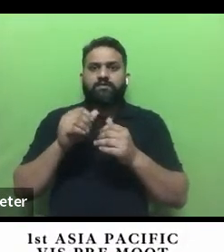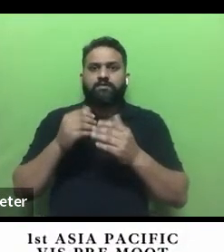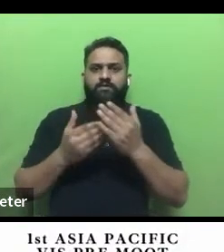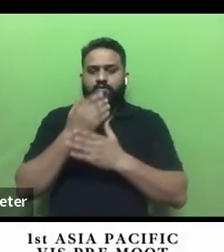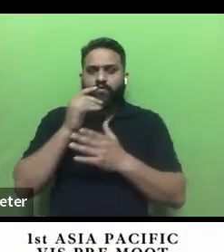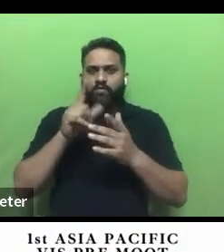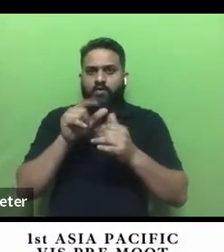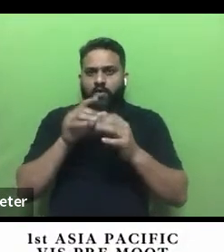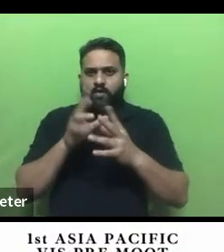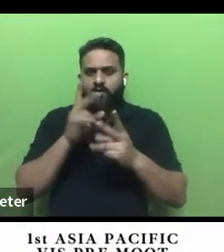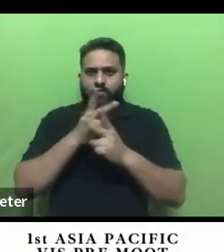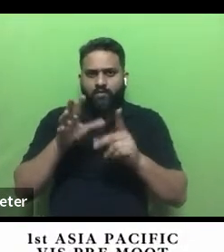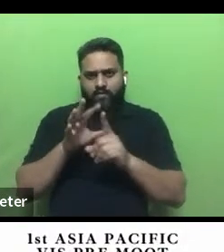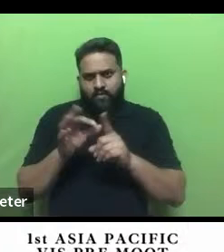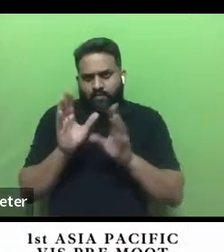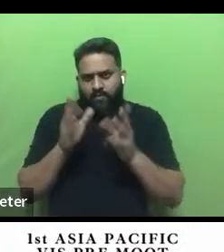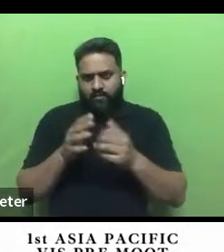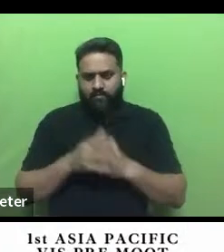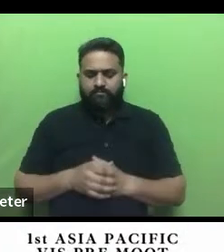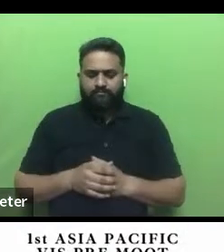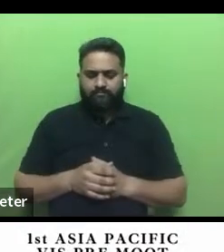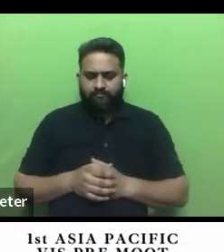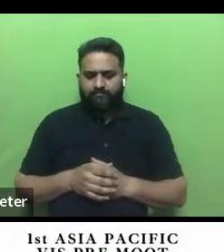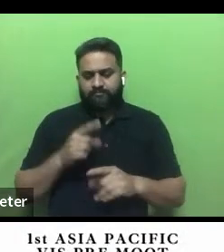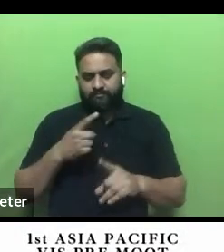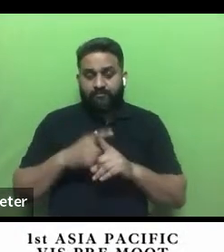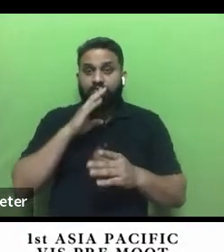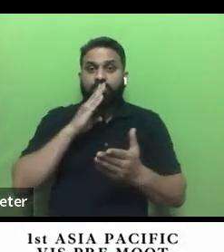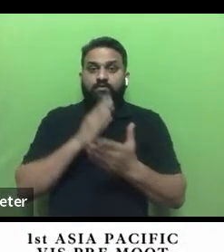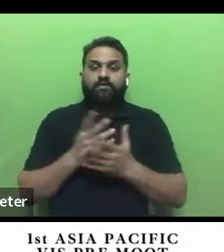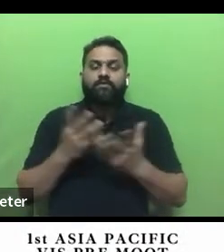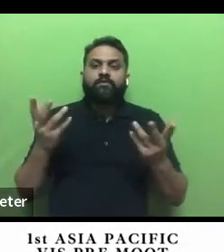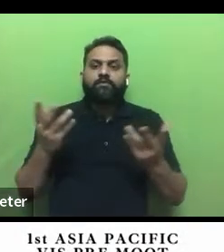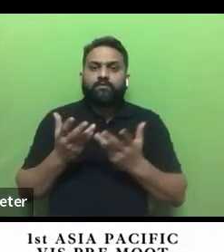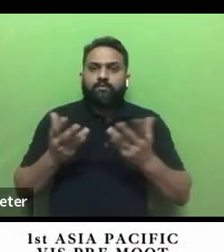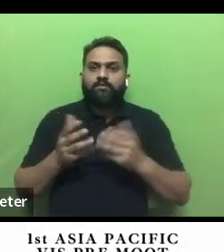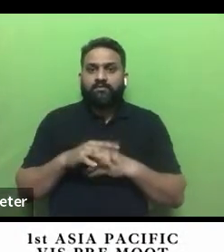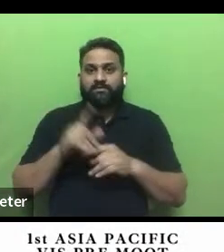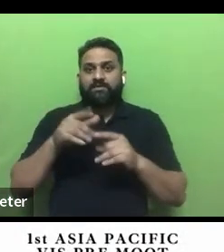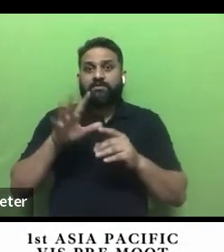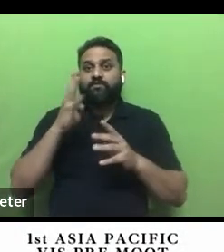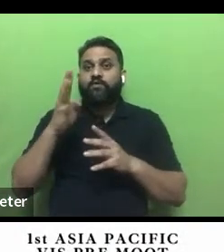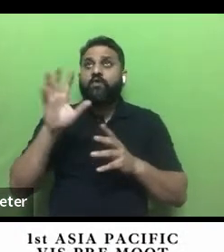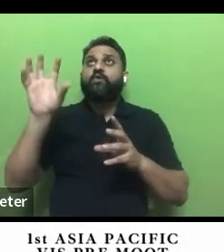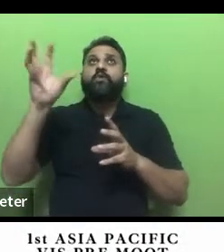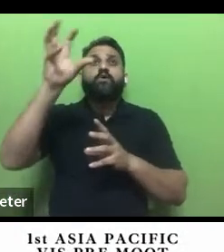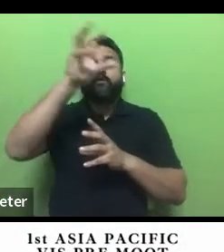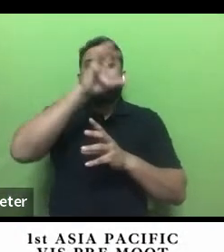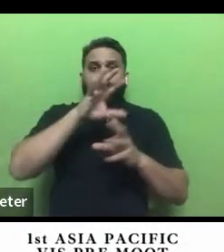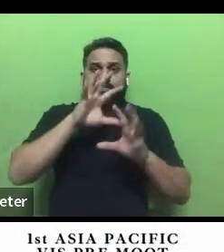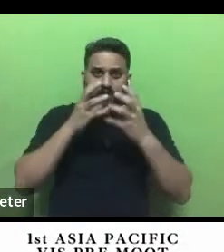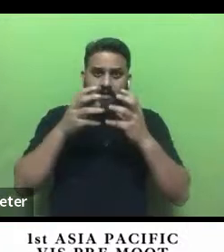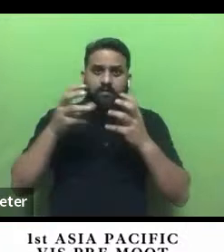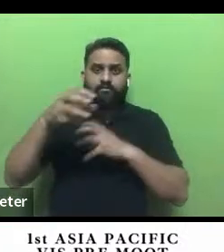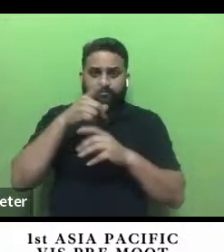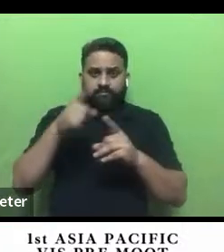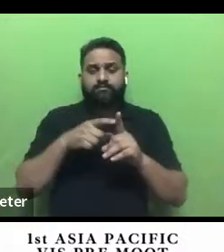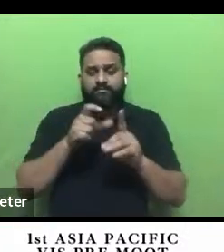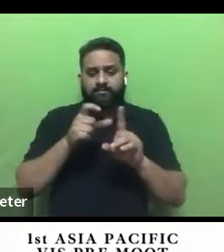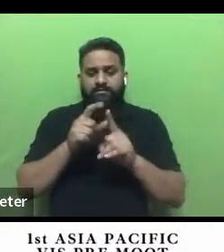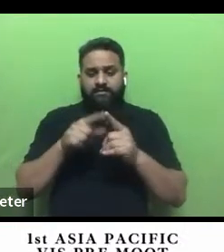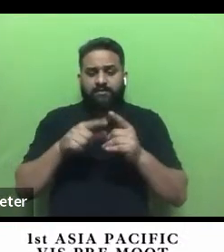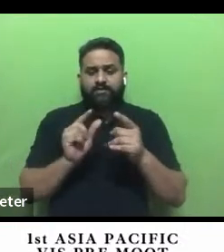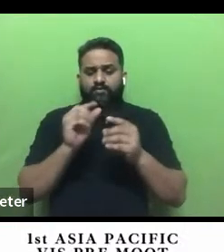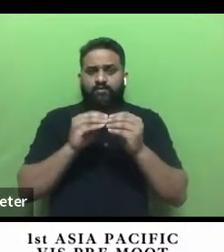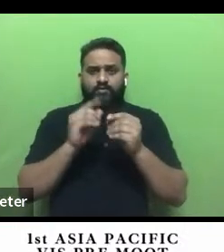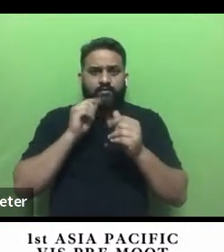territoriality principle, and the fact that all 4 countries involved in this proceeding, Danubia, Mediterraneo, Equatoriana,